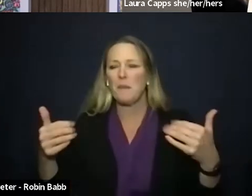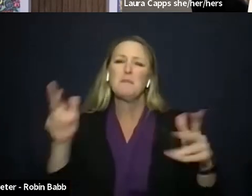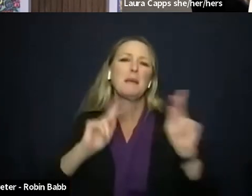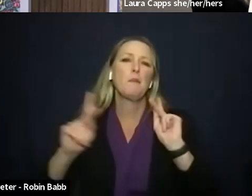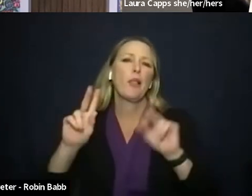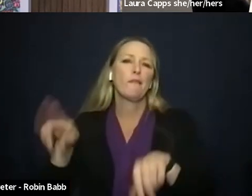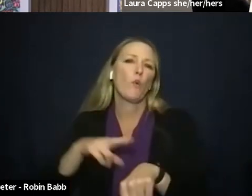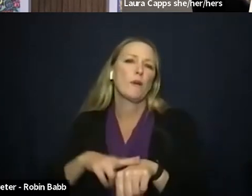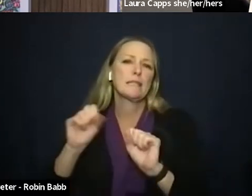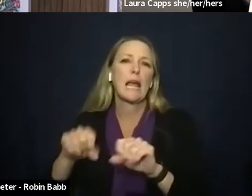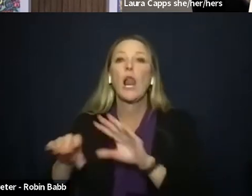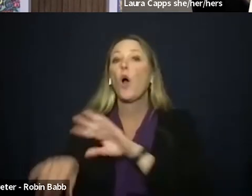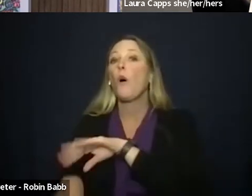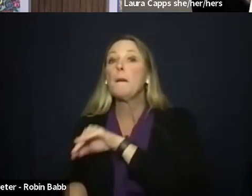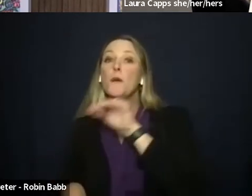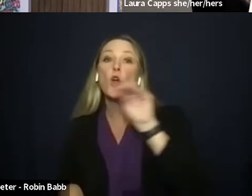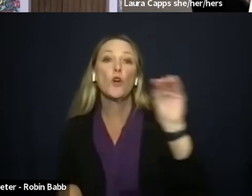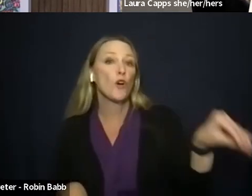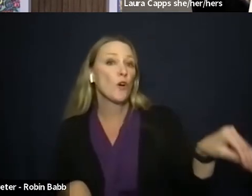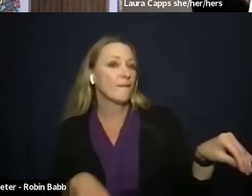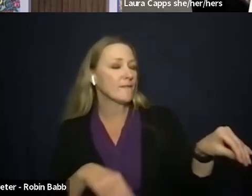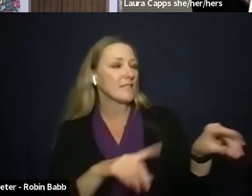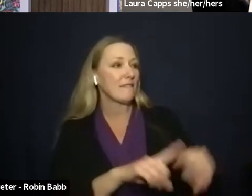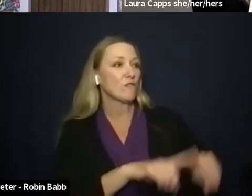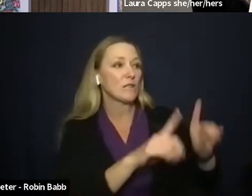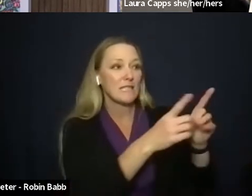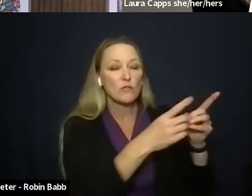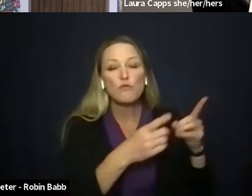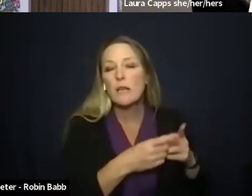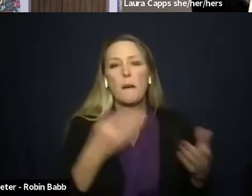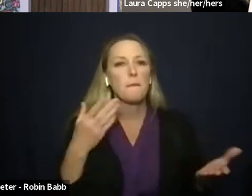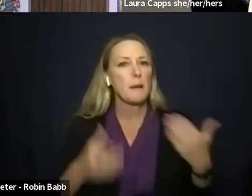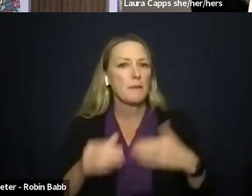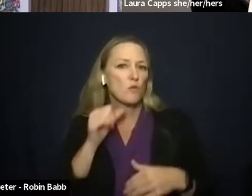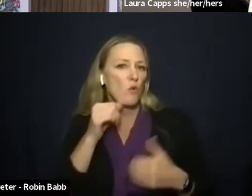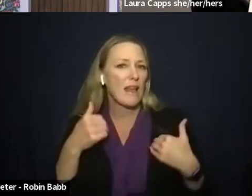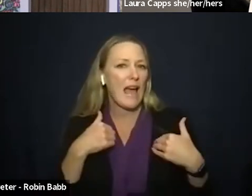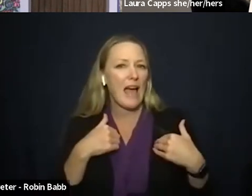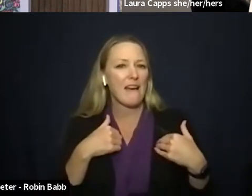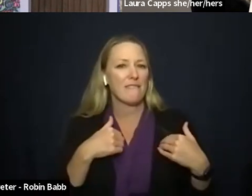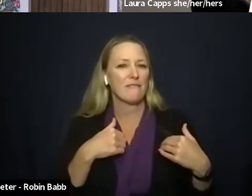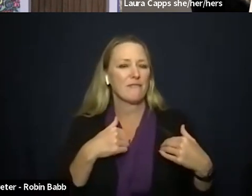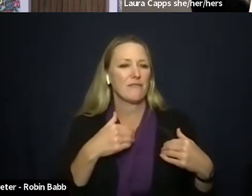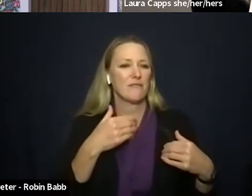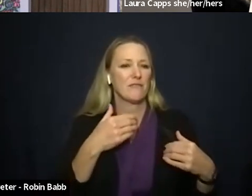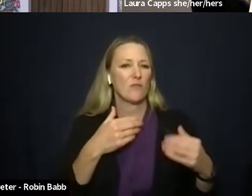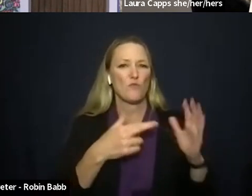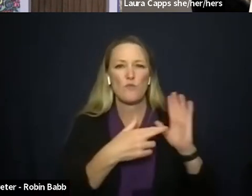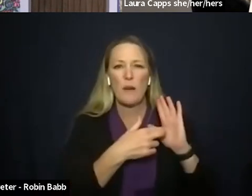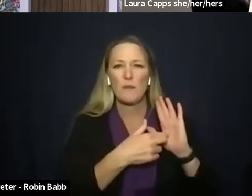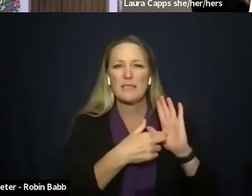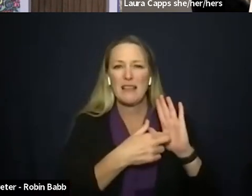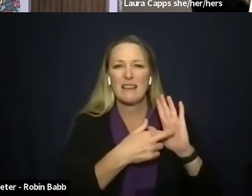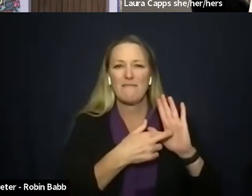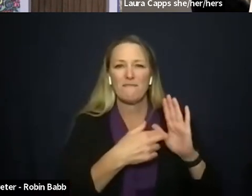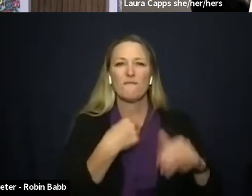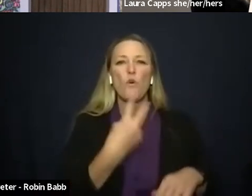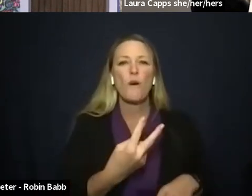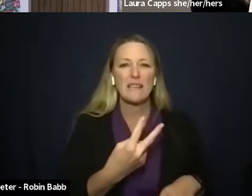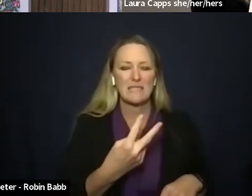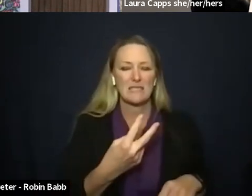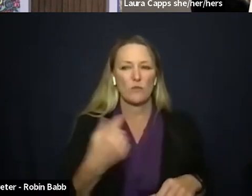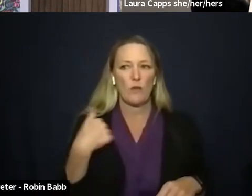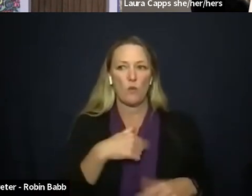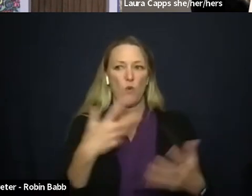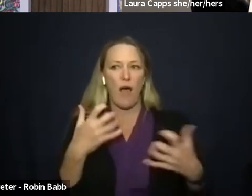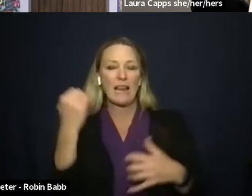different different districts and you may not get the necessary represented voice that we're thinking if people are allowed to go and move in the various districts